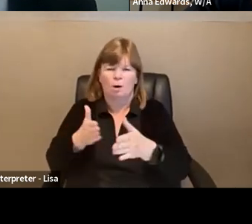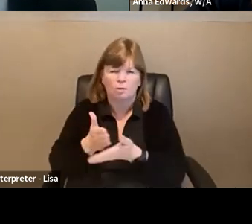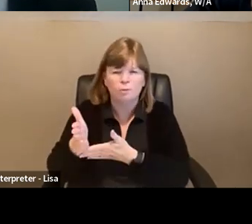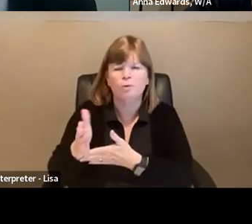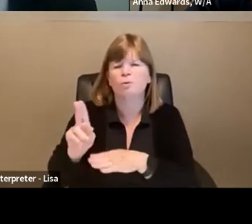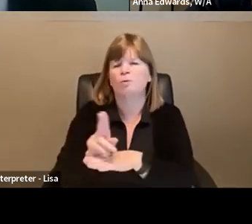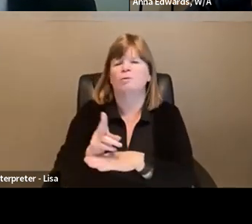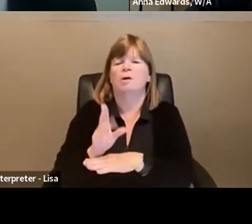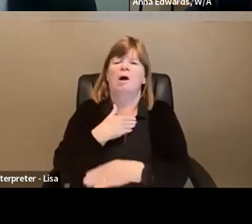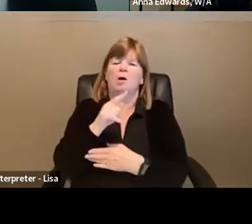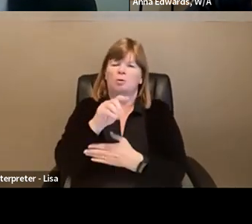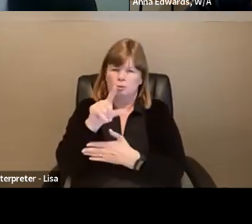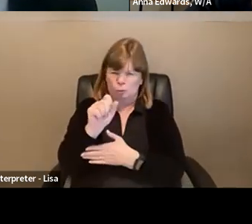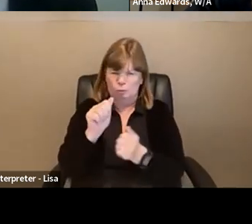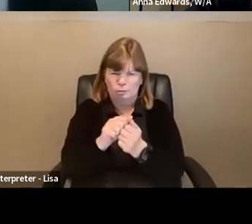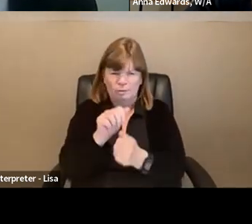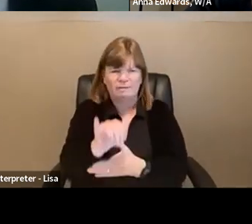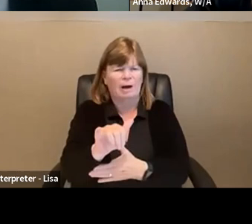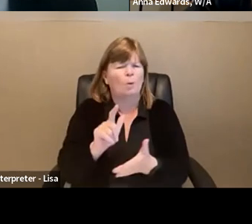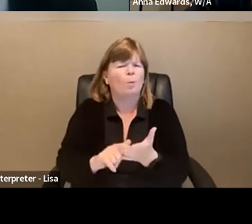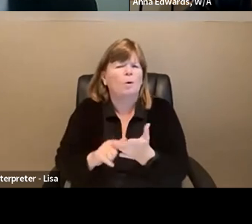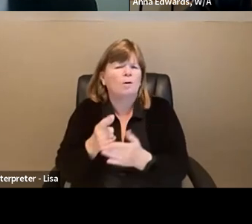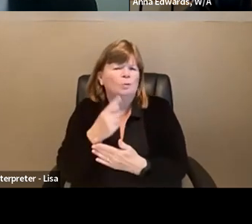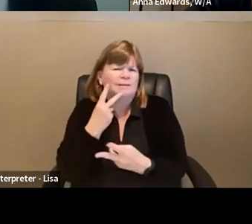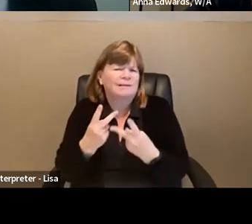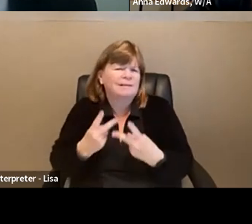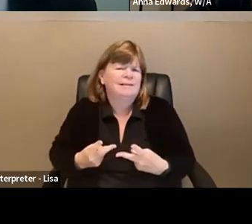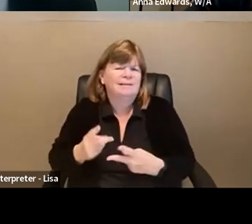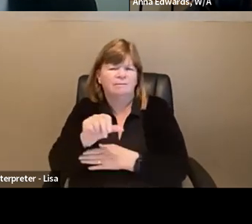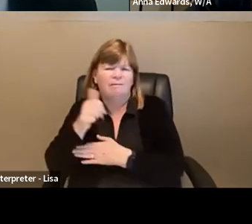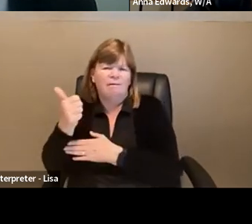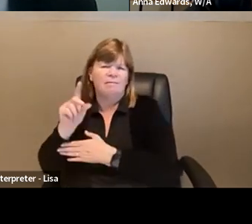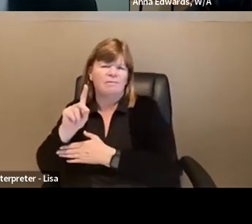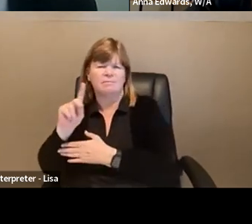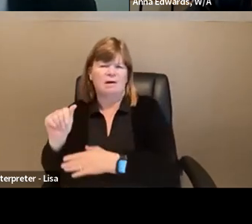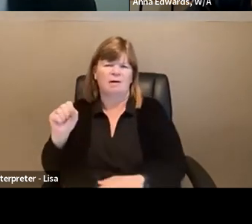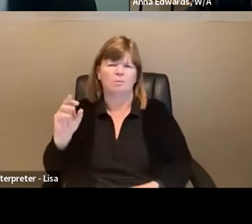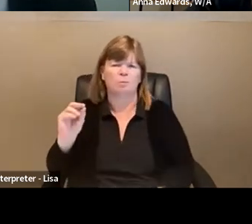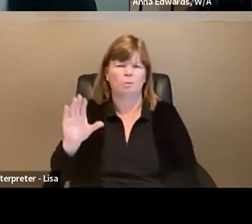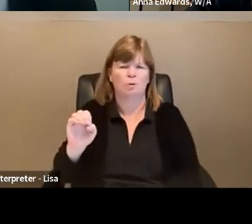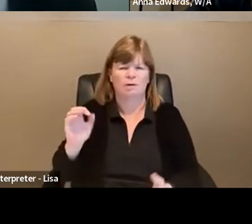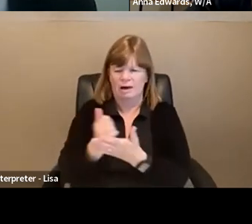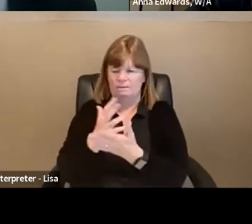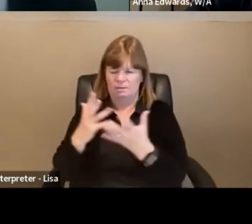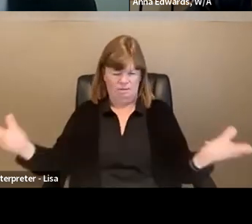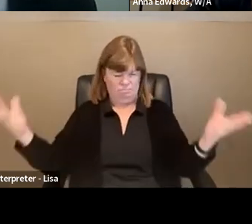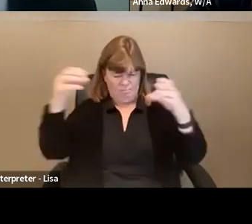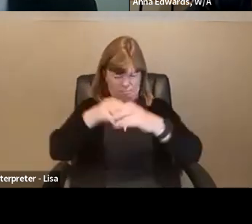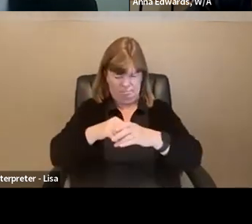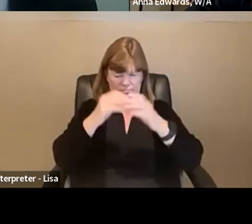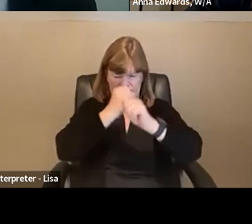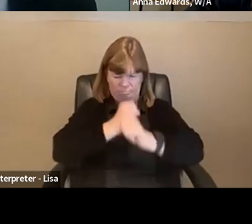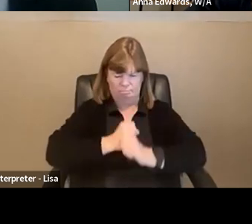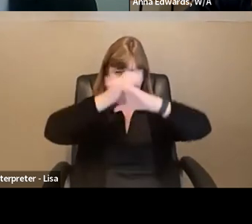using our tools with that, what are we seeing in other data sources, and can put it all together and get a much better